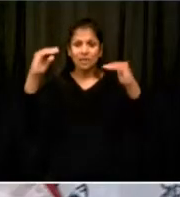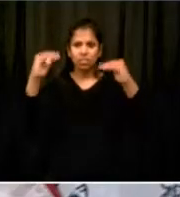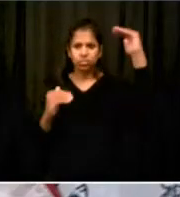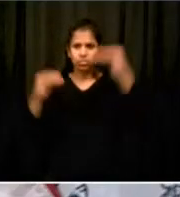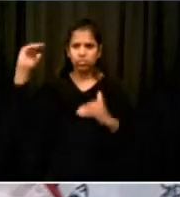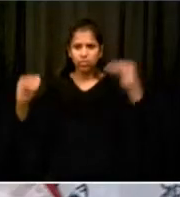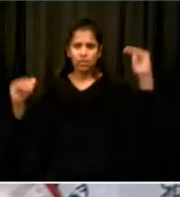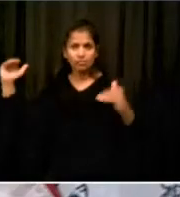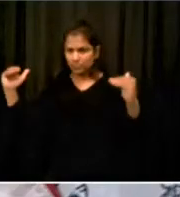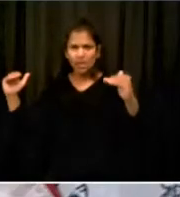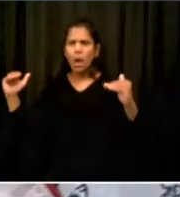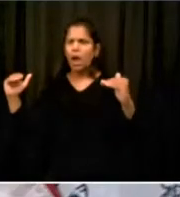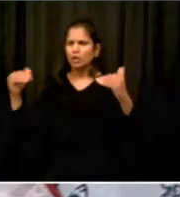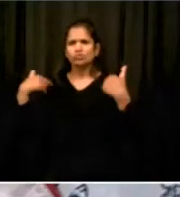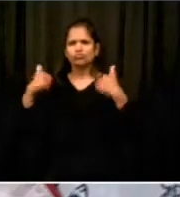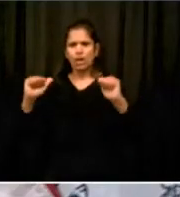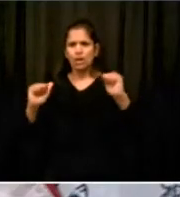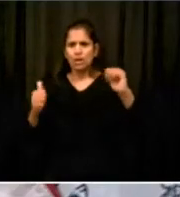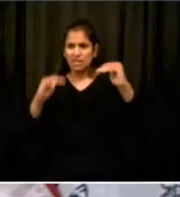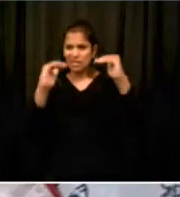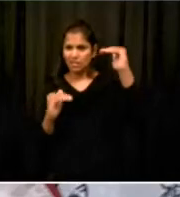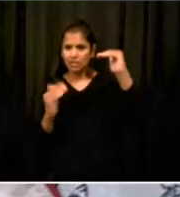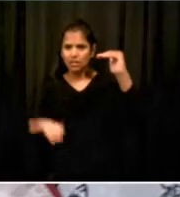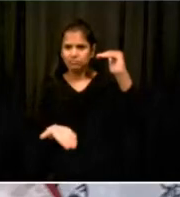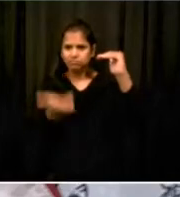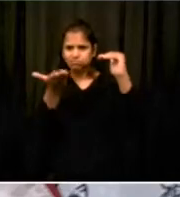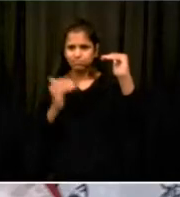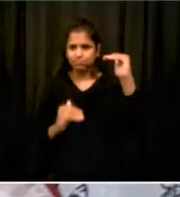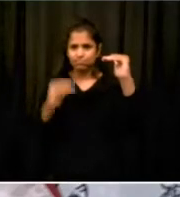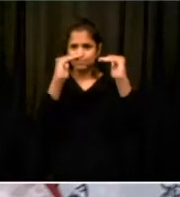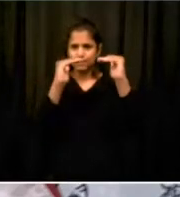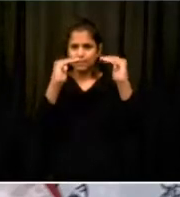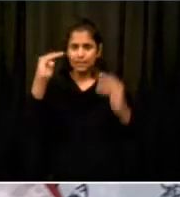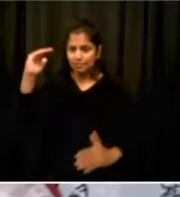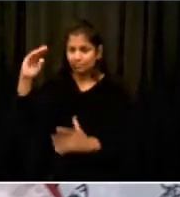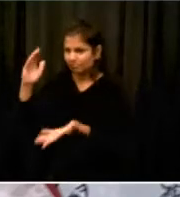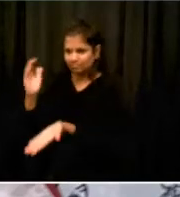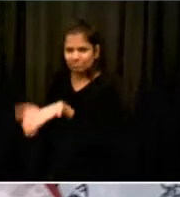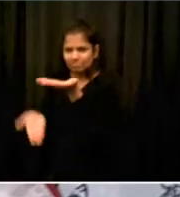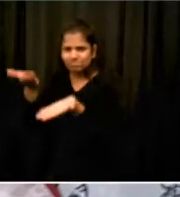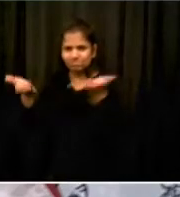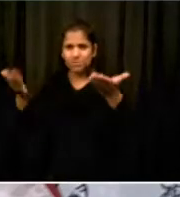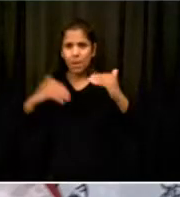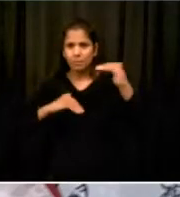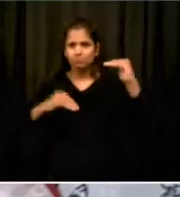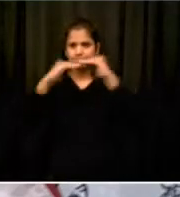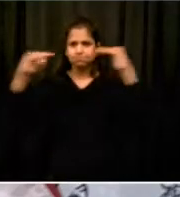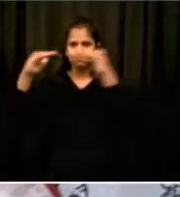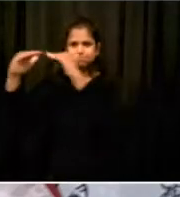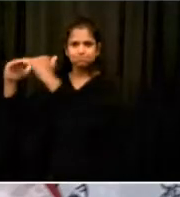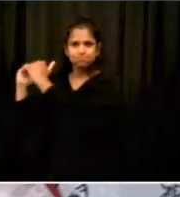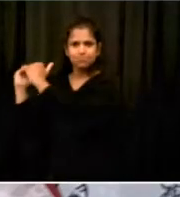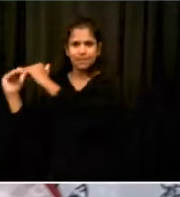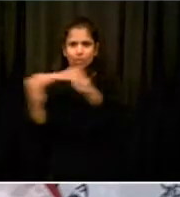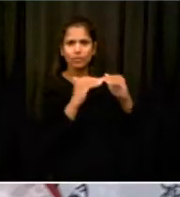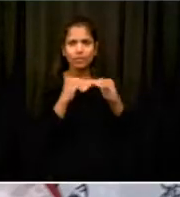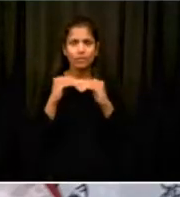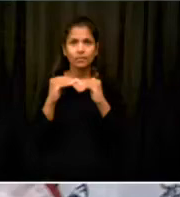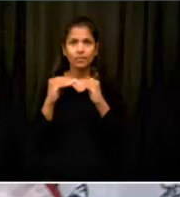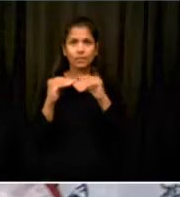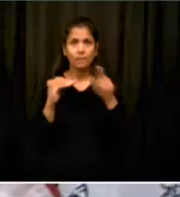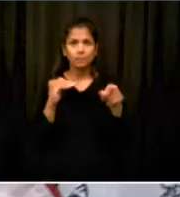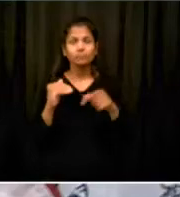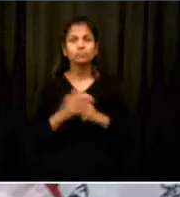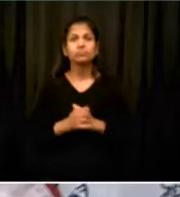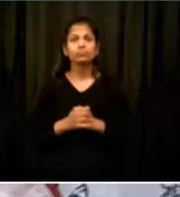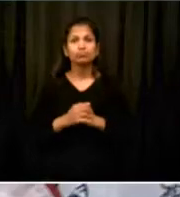of mental health. So I want to thank everyone in the Vanguard group for what you've put together. Our task force on racial